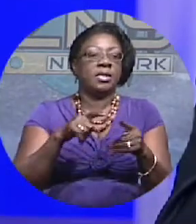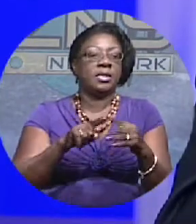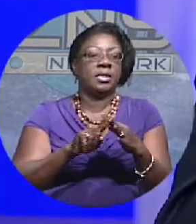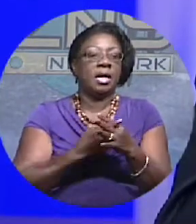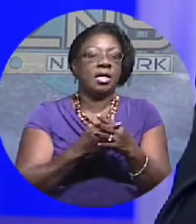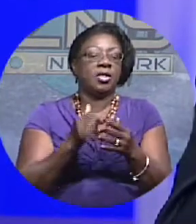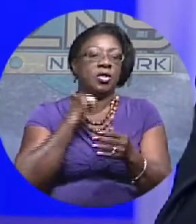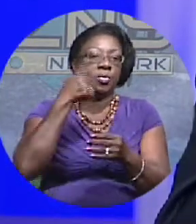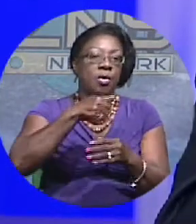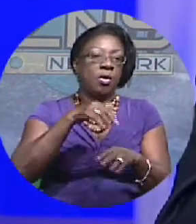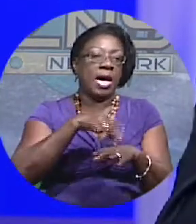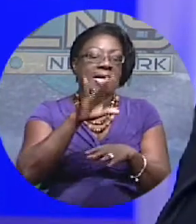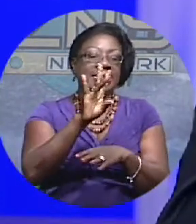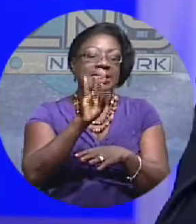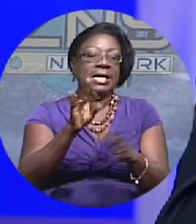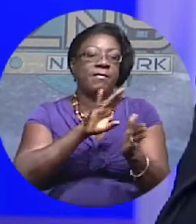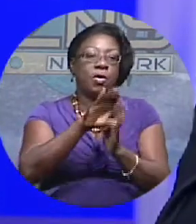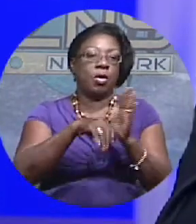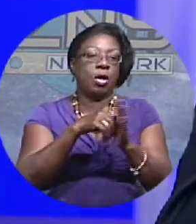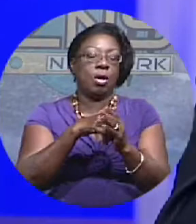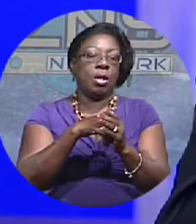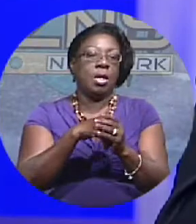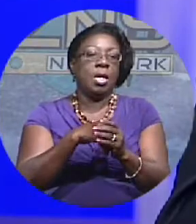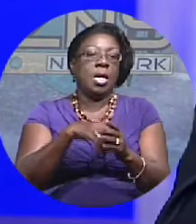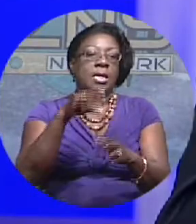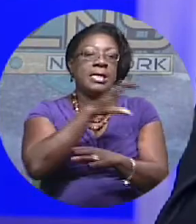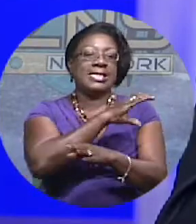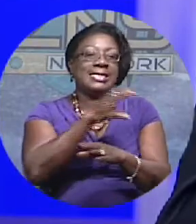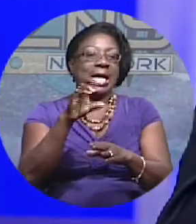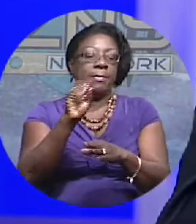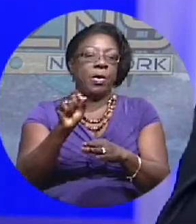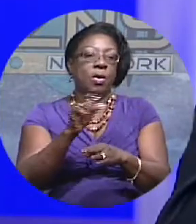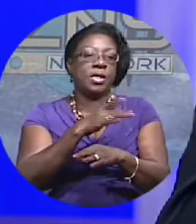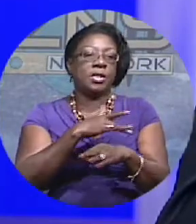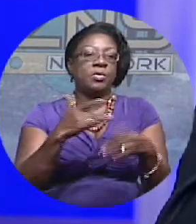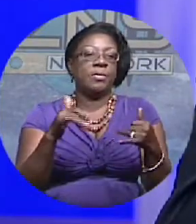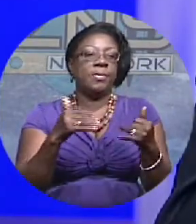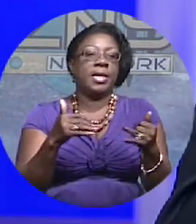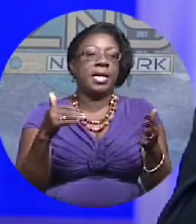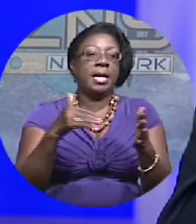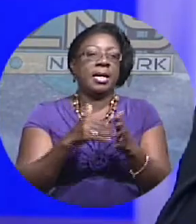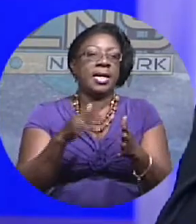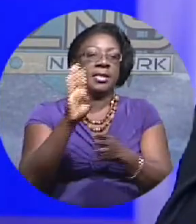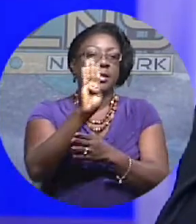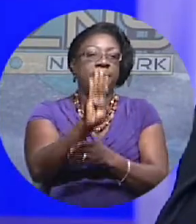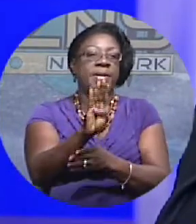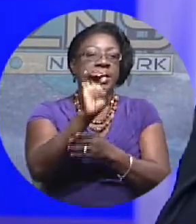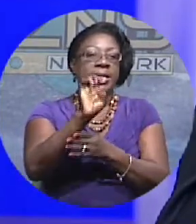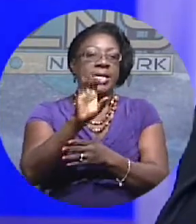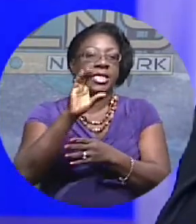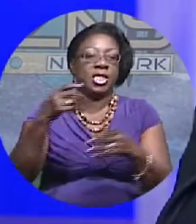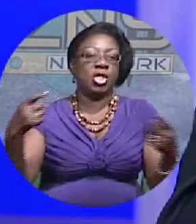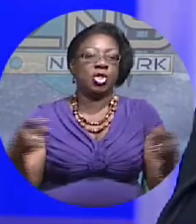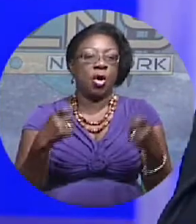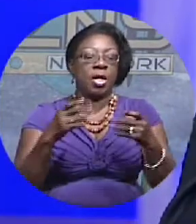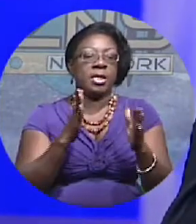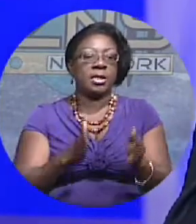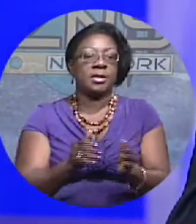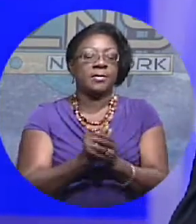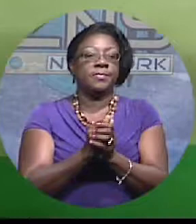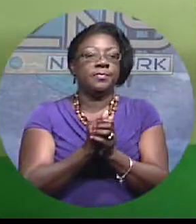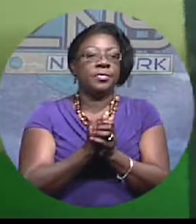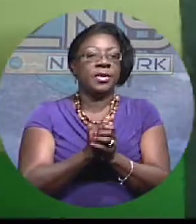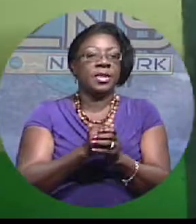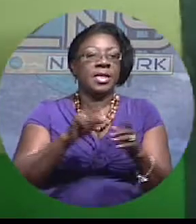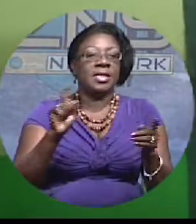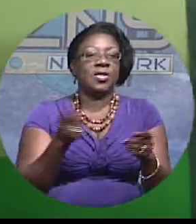tomorrow. Up first at 7 o'clock, the Tri-Crest Cyborgs will look to take the first step in trying to dethrone the BEC Shockers. It's going to